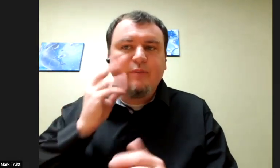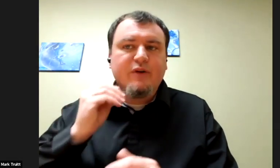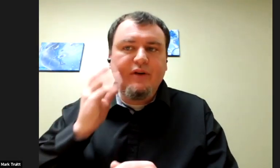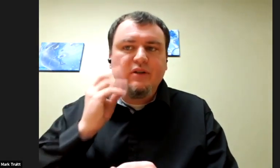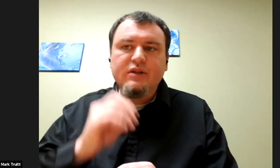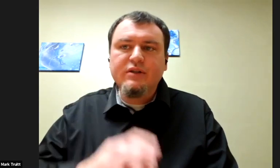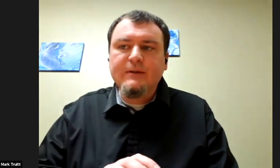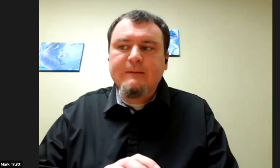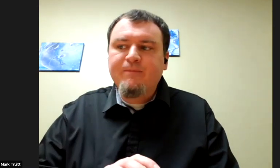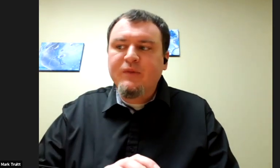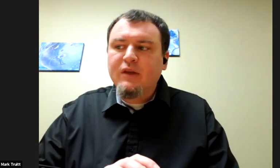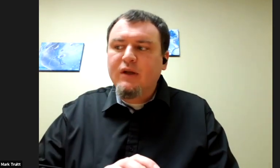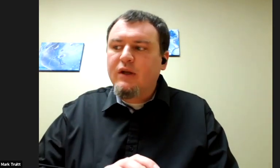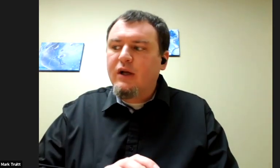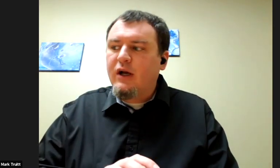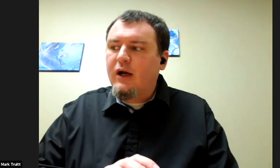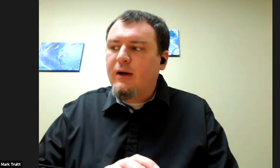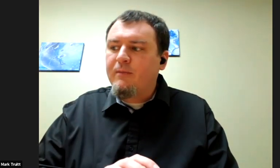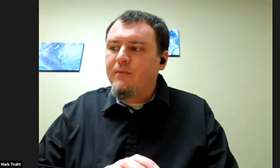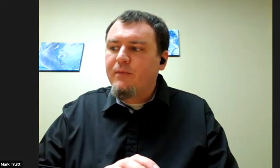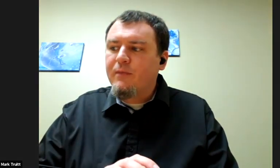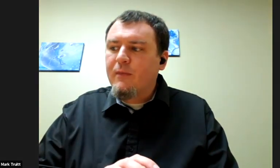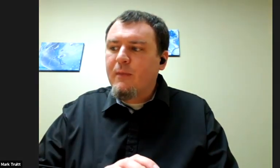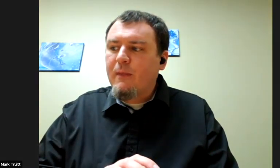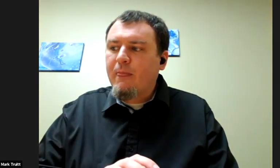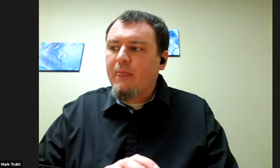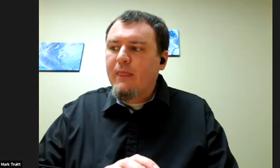their experiences.